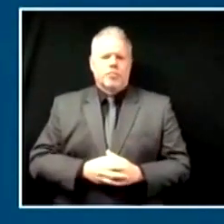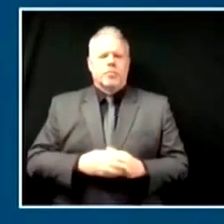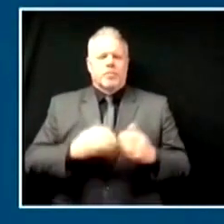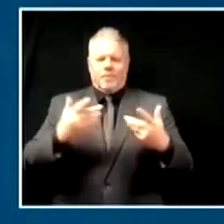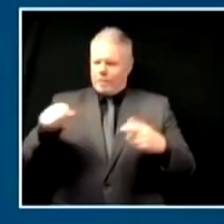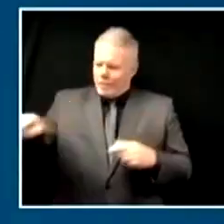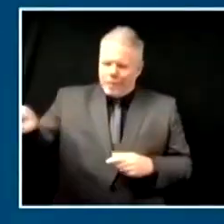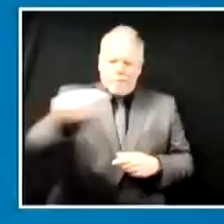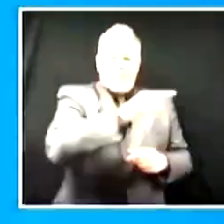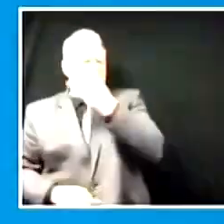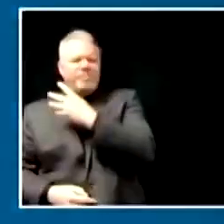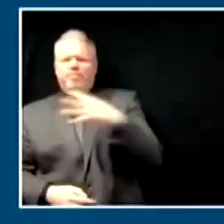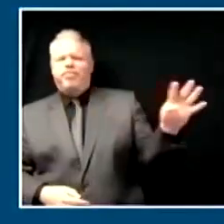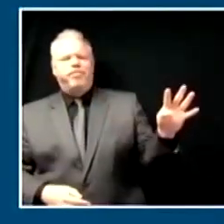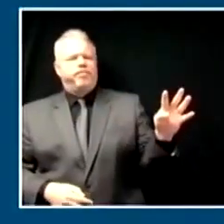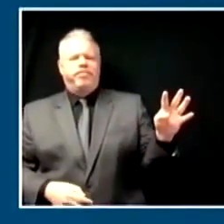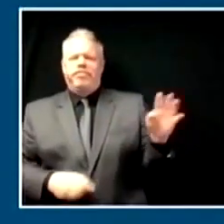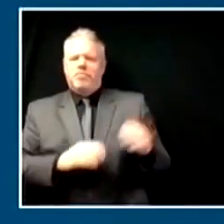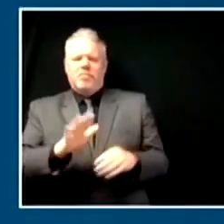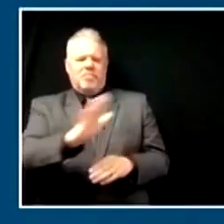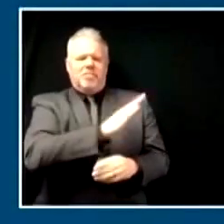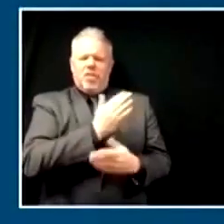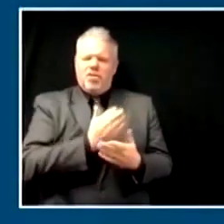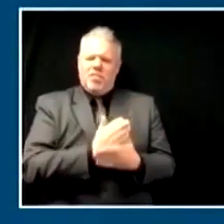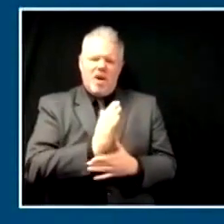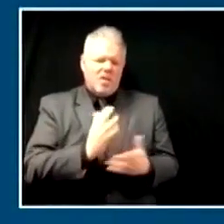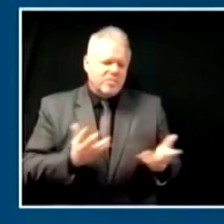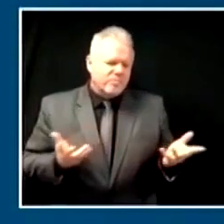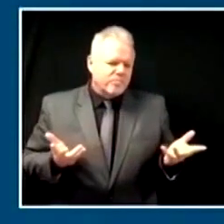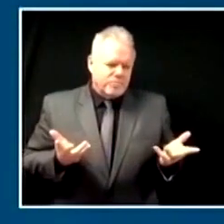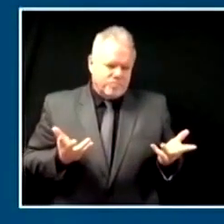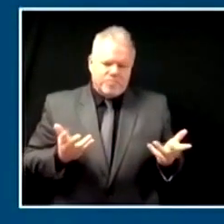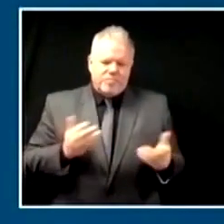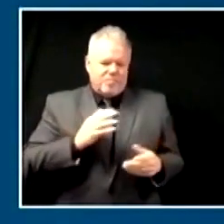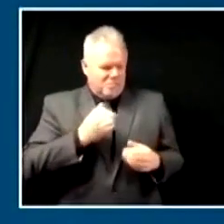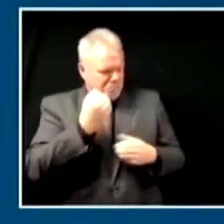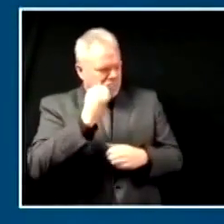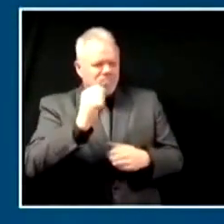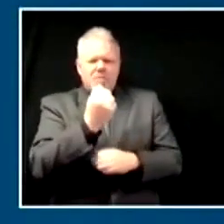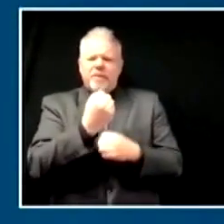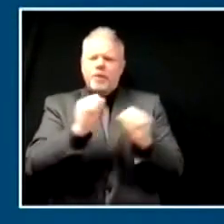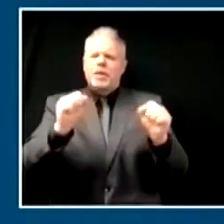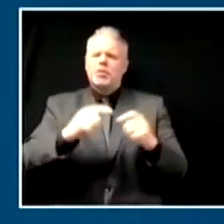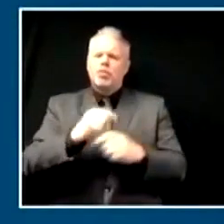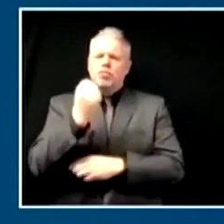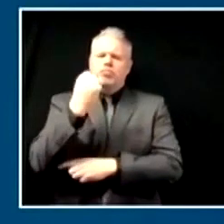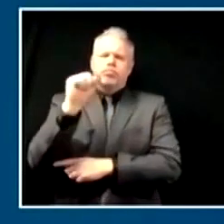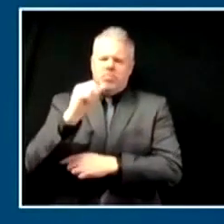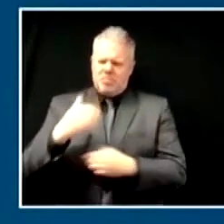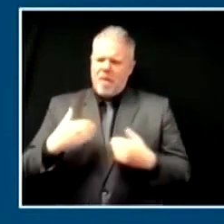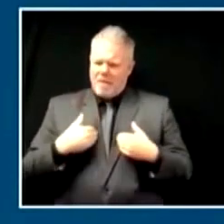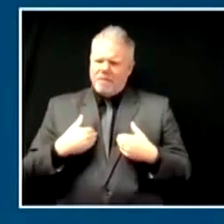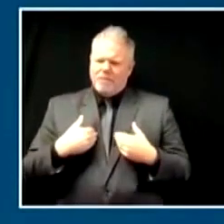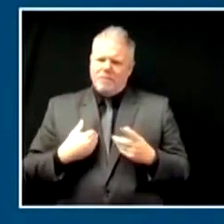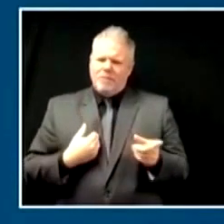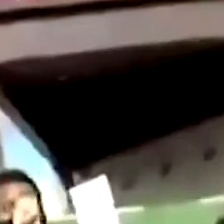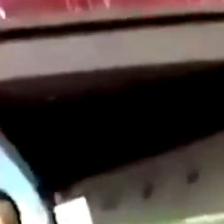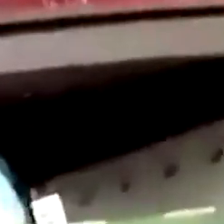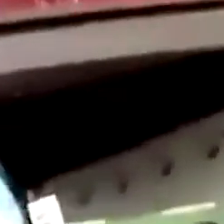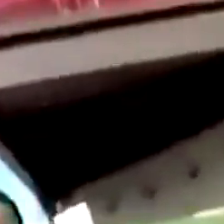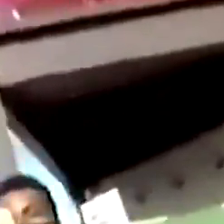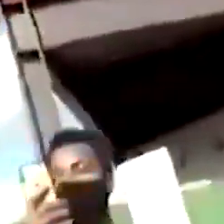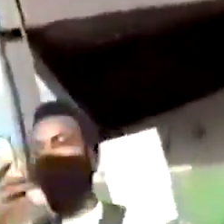peaceful protest. We cannot say that leadership turned a blind eye to what was happening on our city streets, because we know they saw it all. We all saw